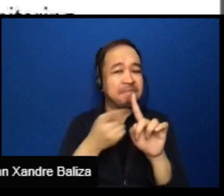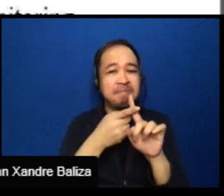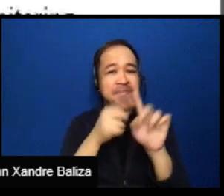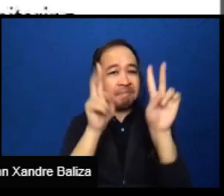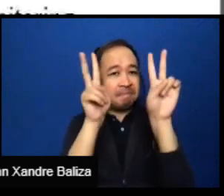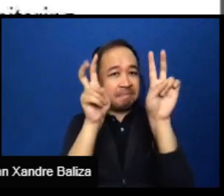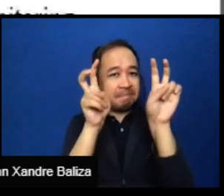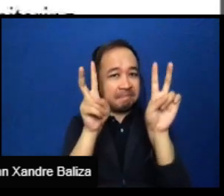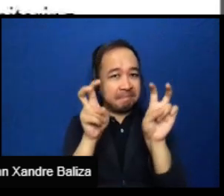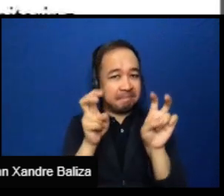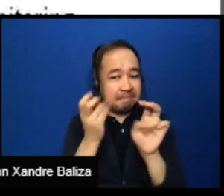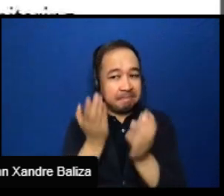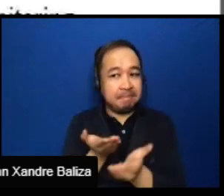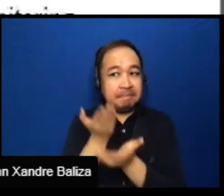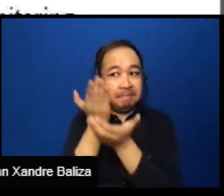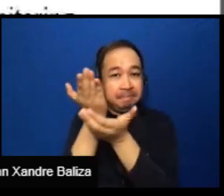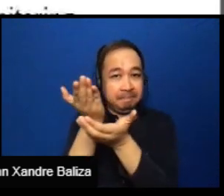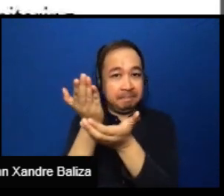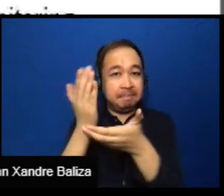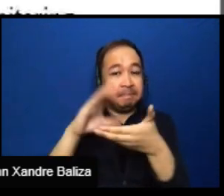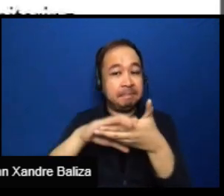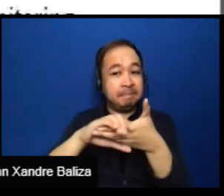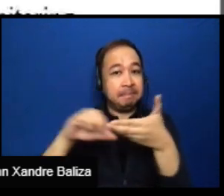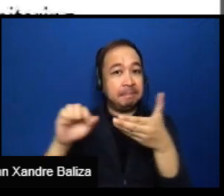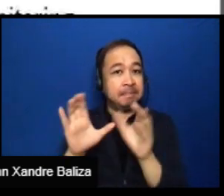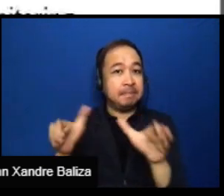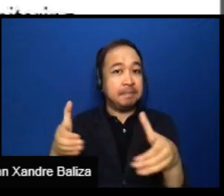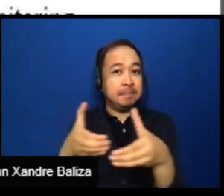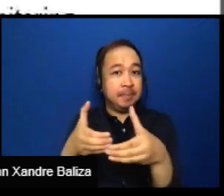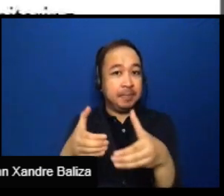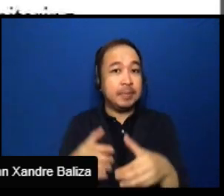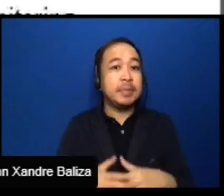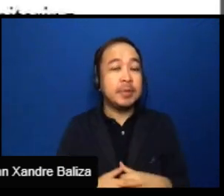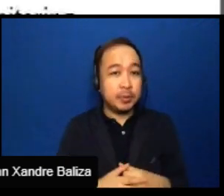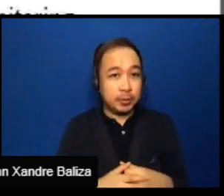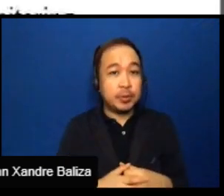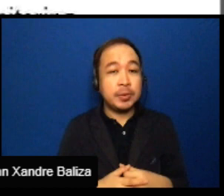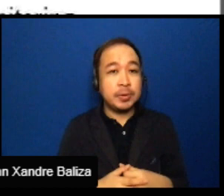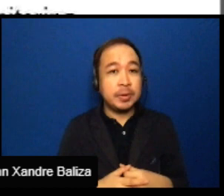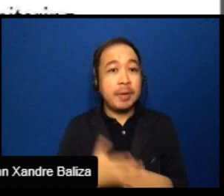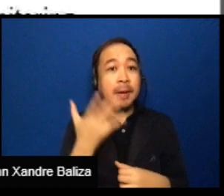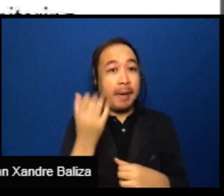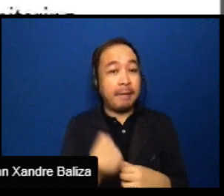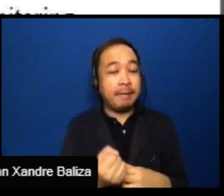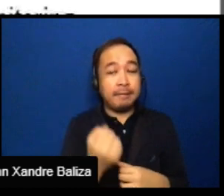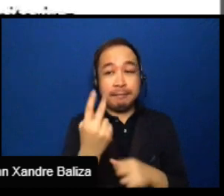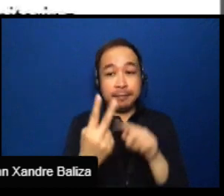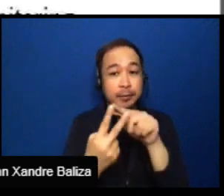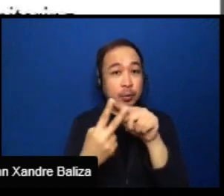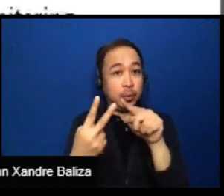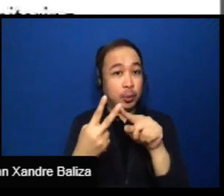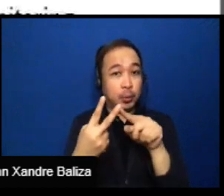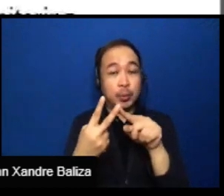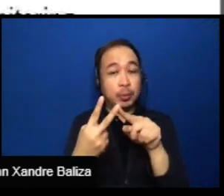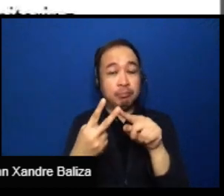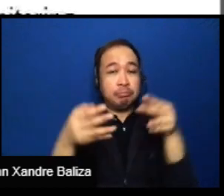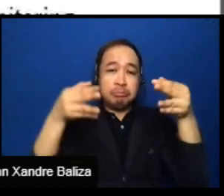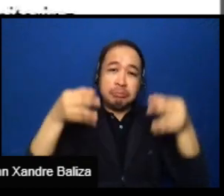matters brought to the attention of the commission. We have 2 decisions. So let's, the